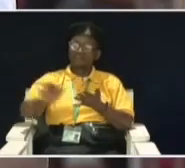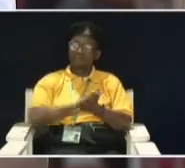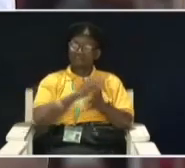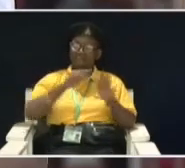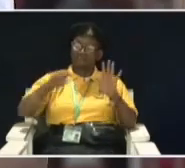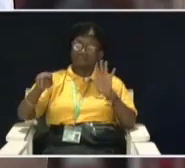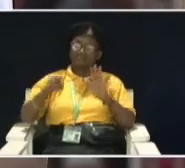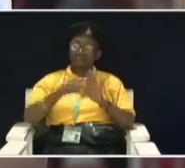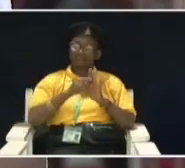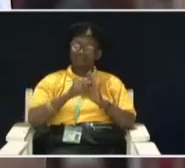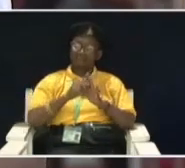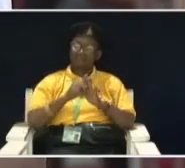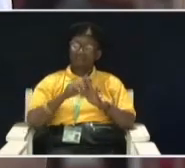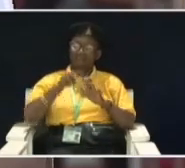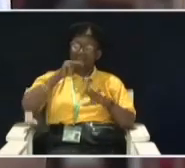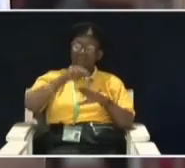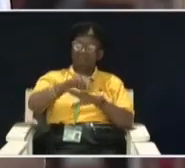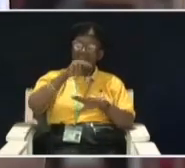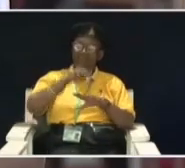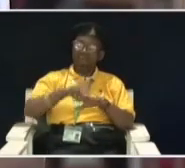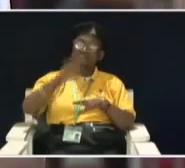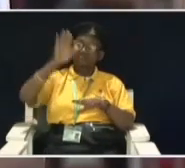Send your word to me